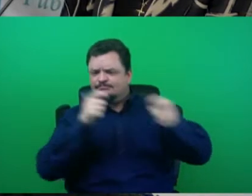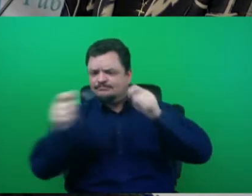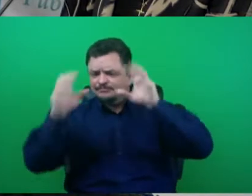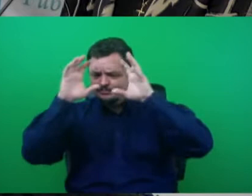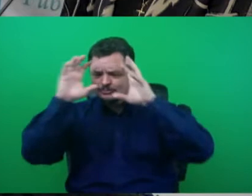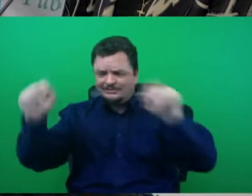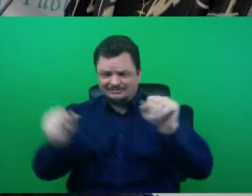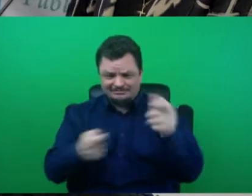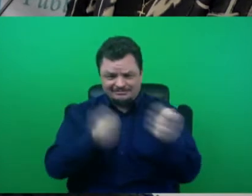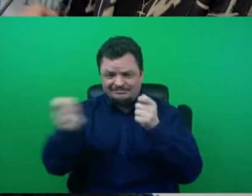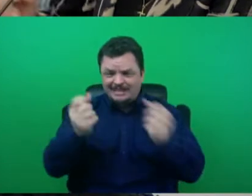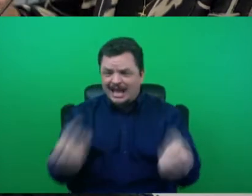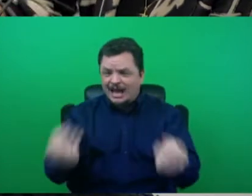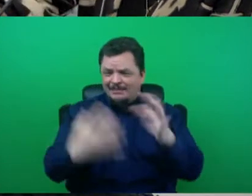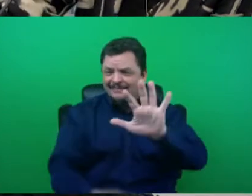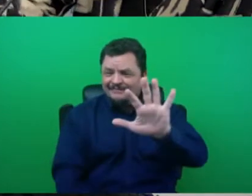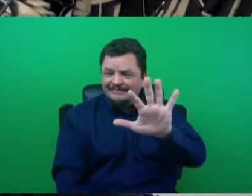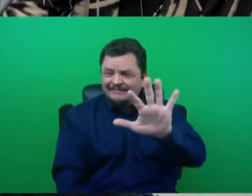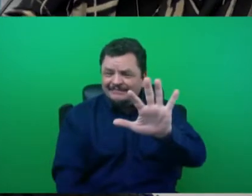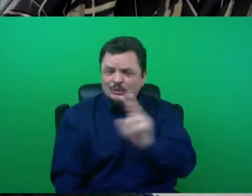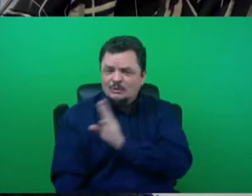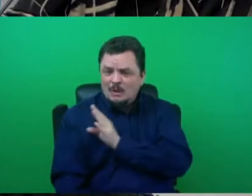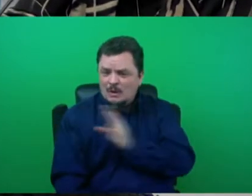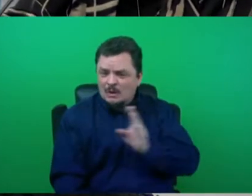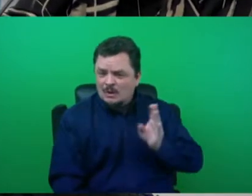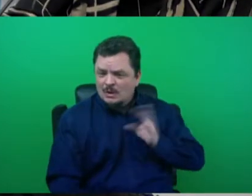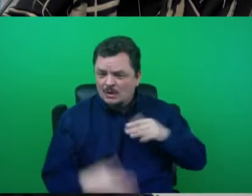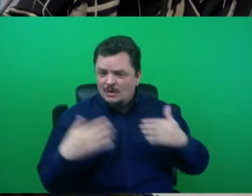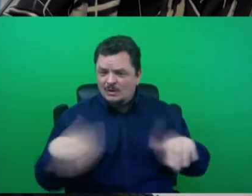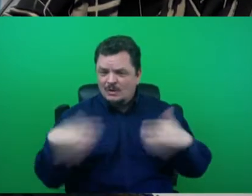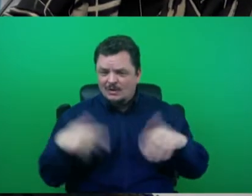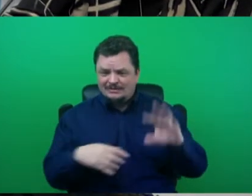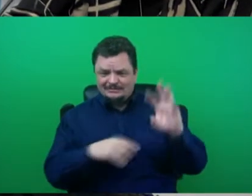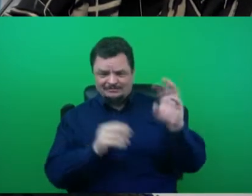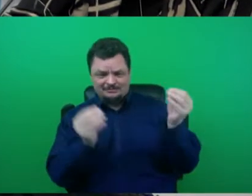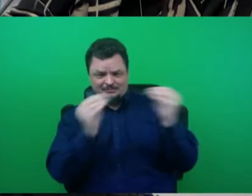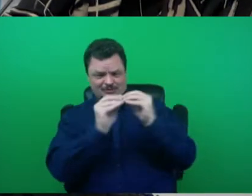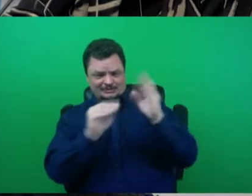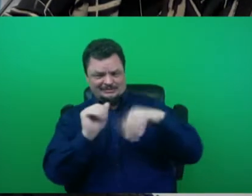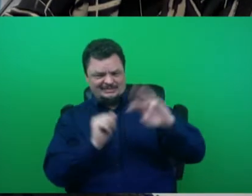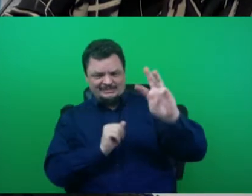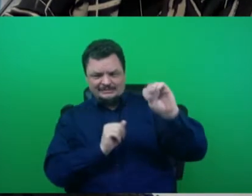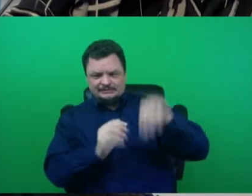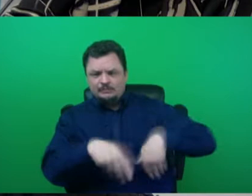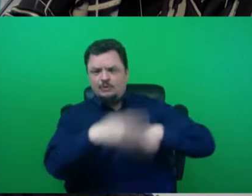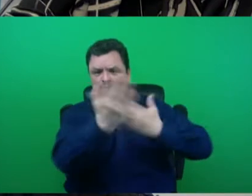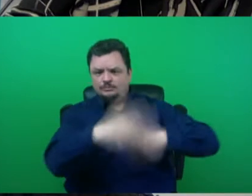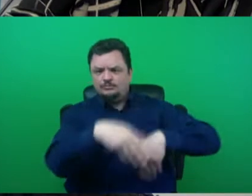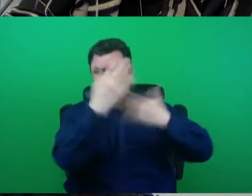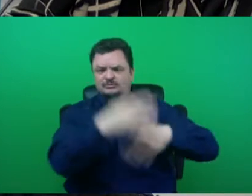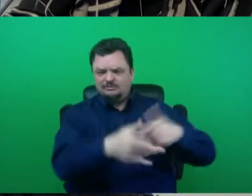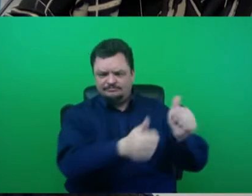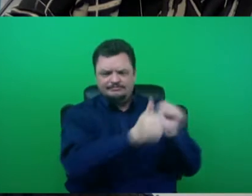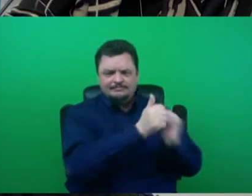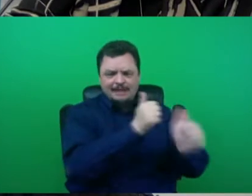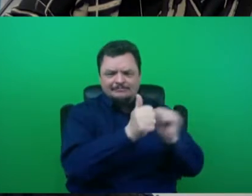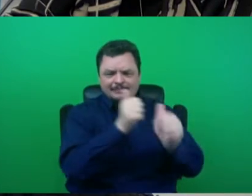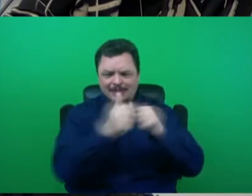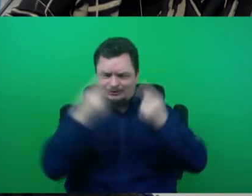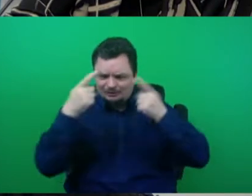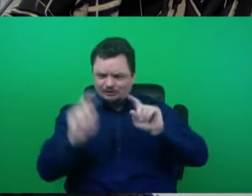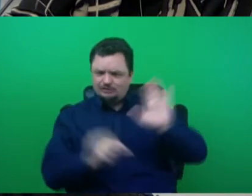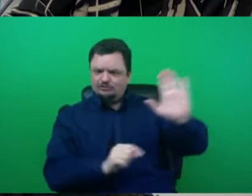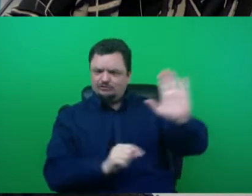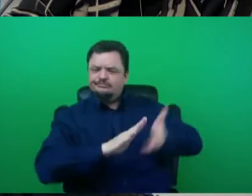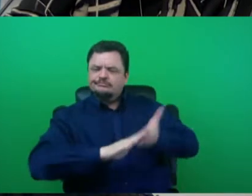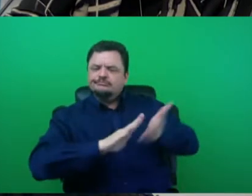board retreats, and over 60 resolutions and proclamations were passed during her presidential tenure. She was